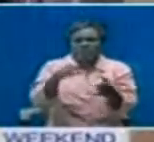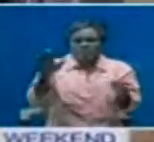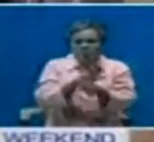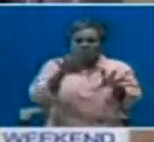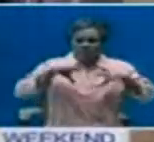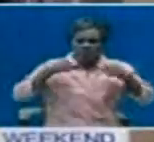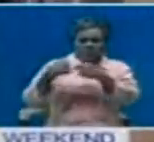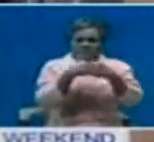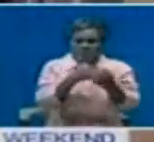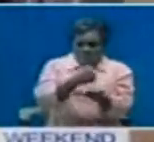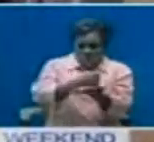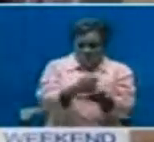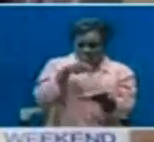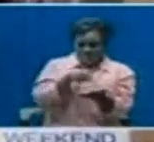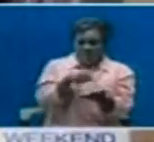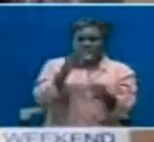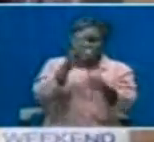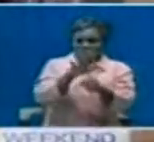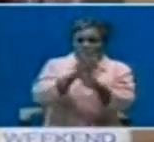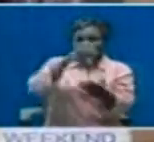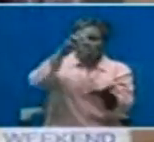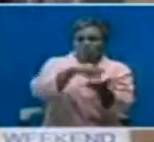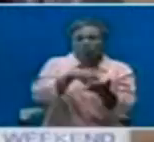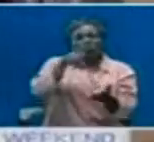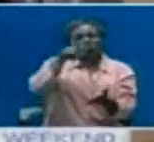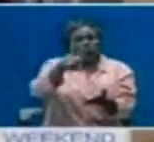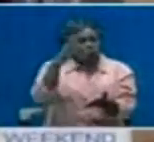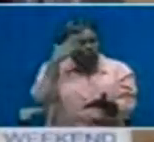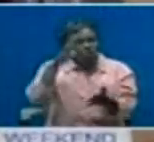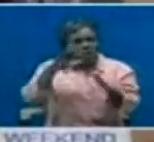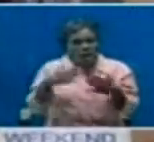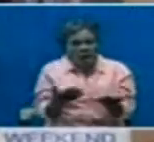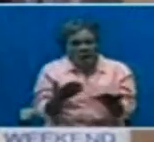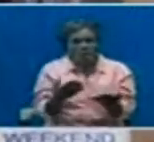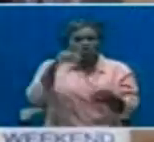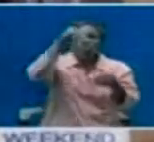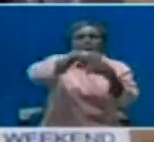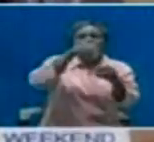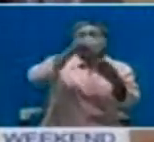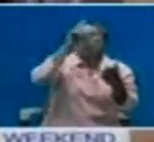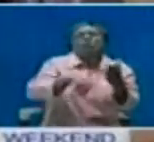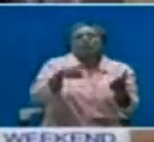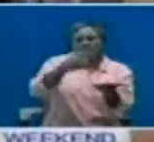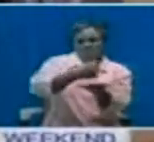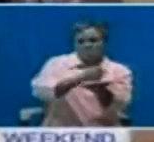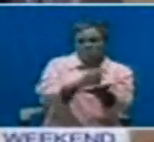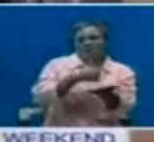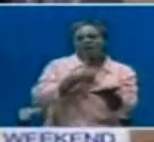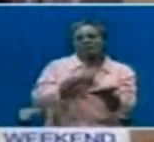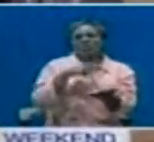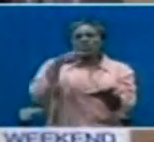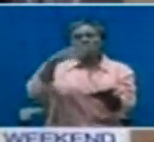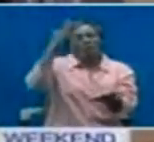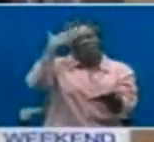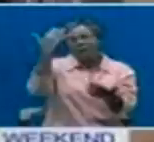the challenge of herbal medicine is that in most cases, you do not know the active ingredient of that herbal concoction. You don't